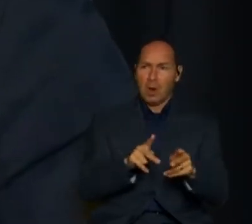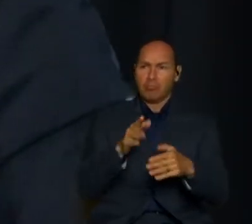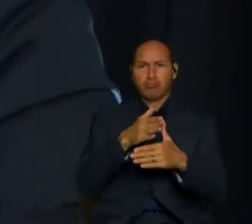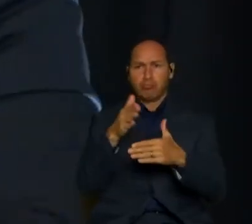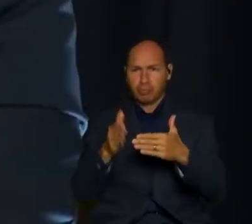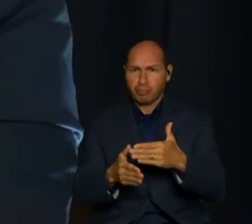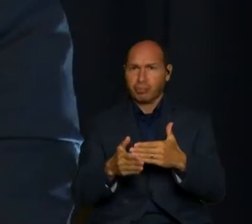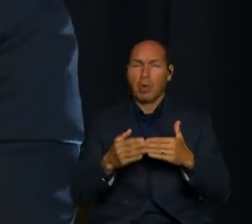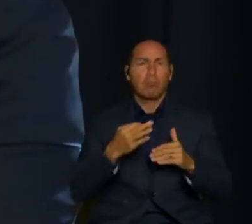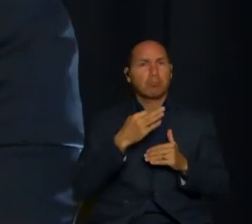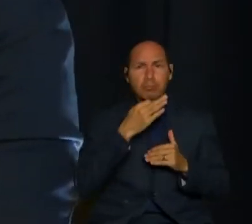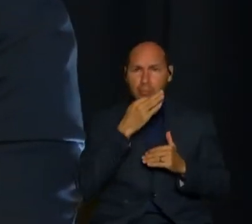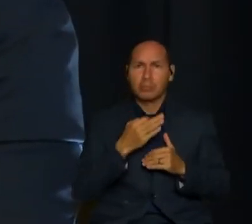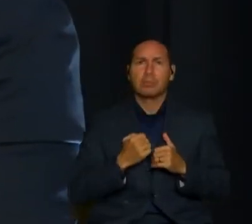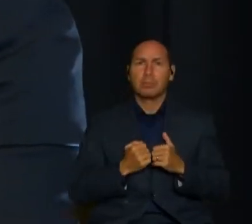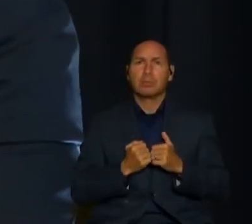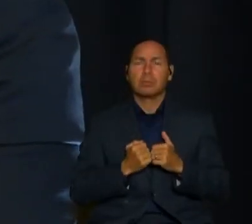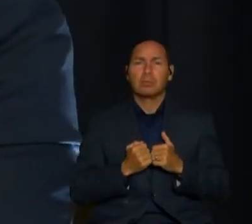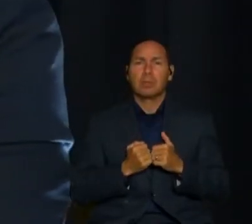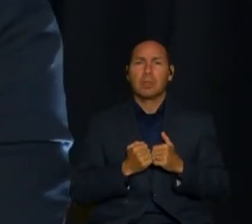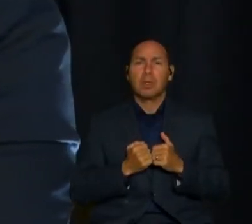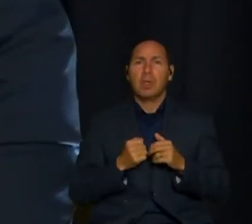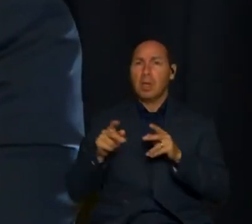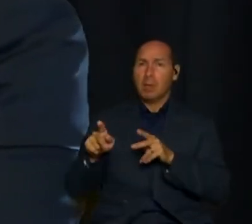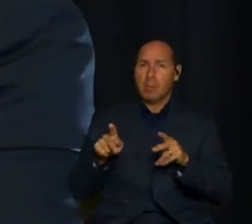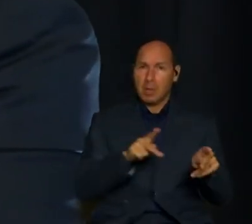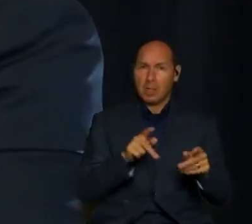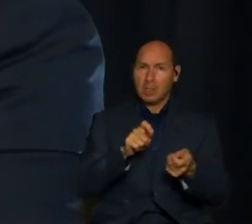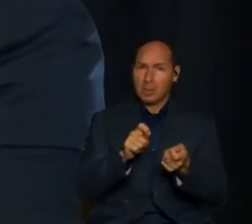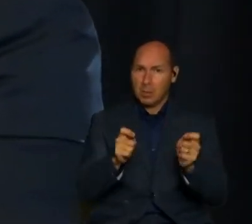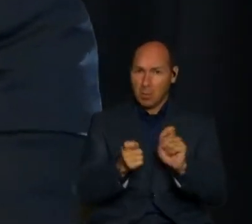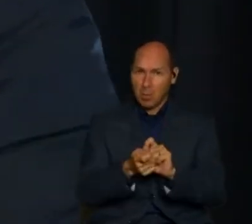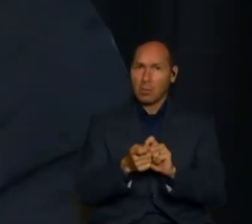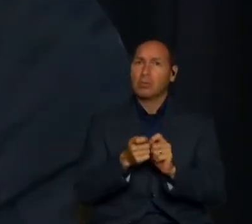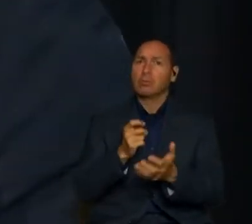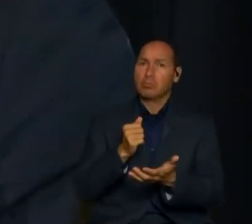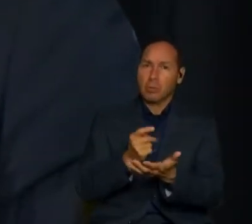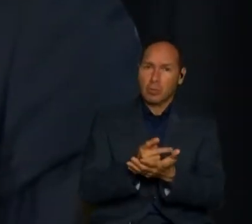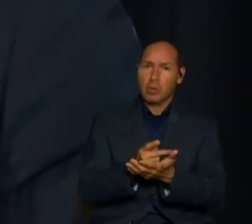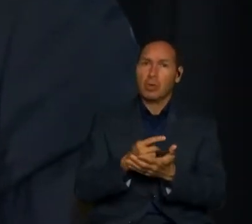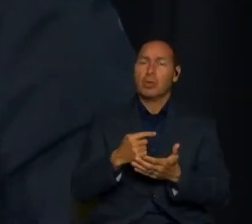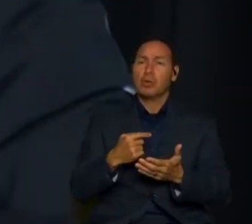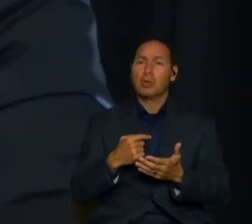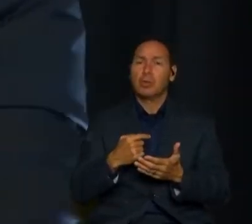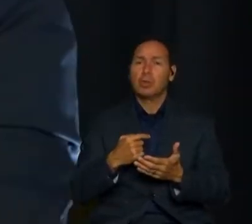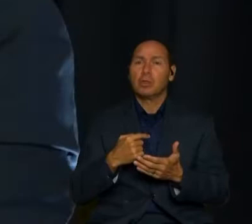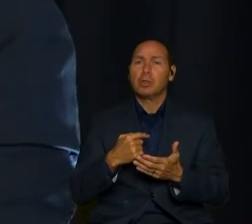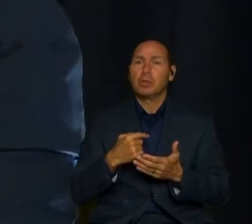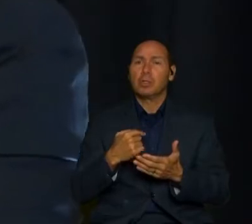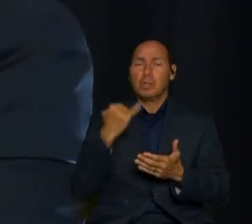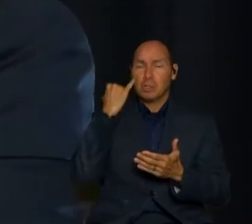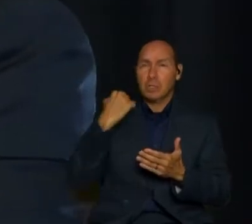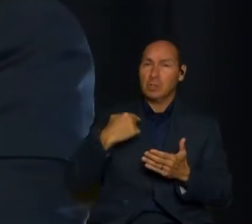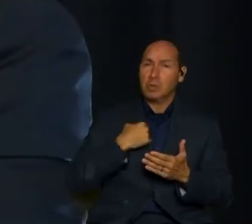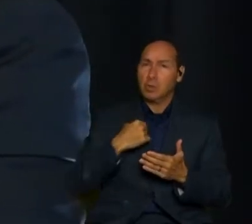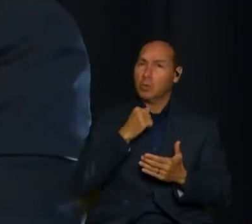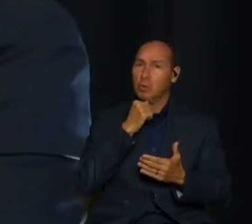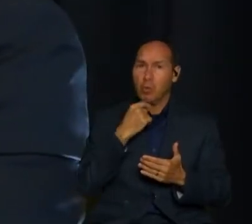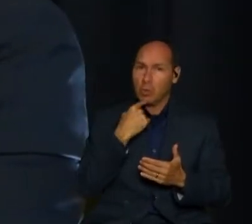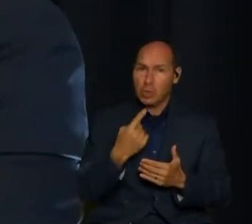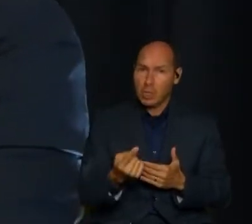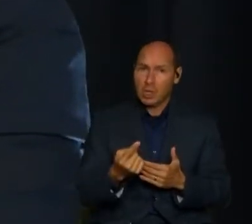as I am with the confirmed HTA plan of adjustment, I would be remiss if I did not mention the